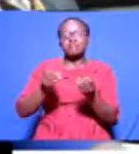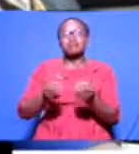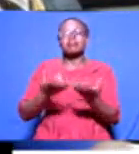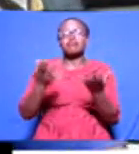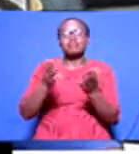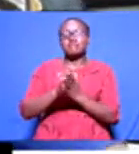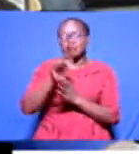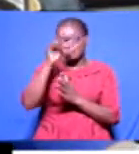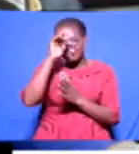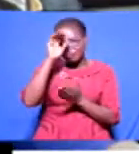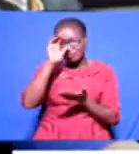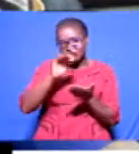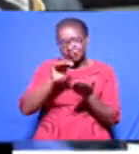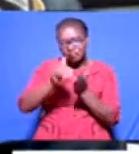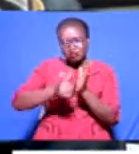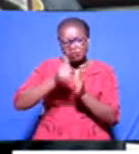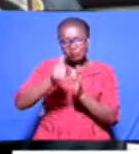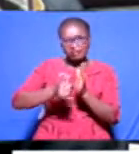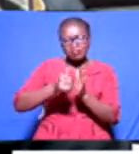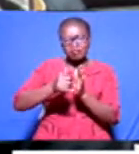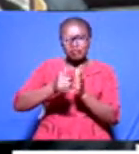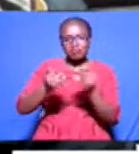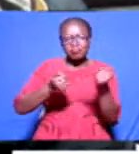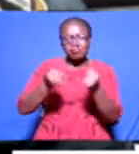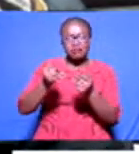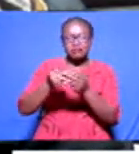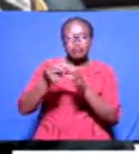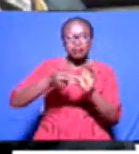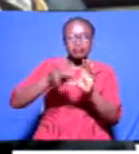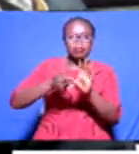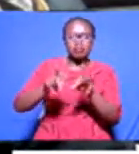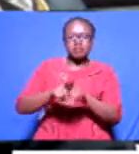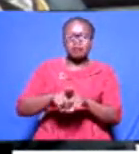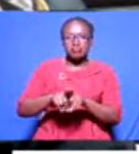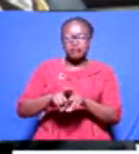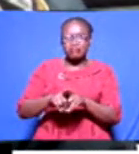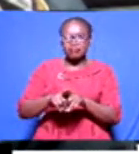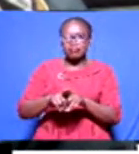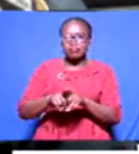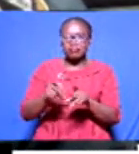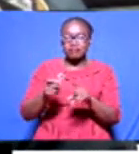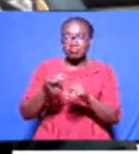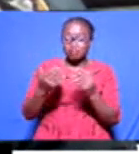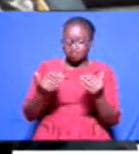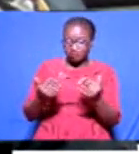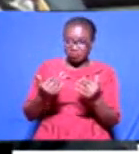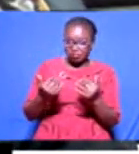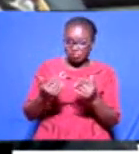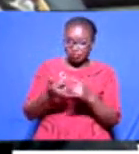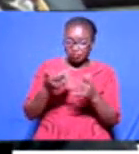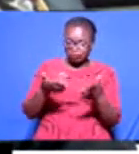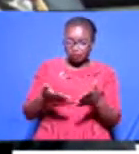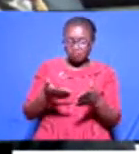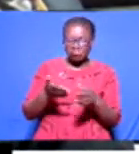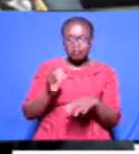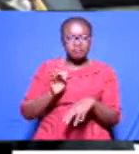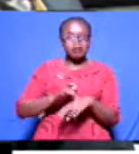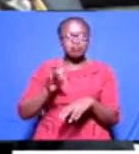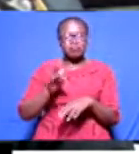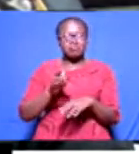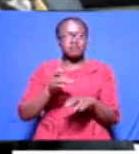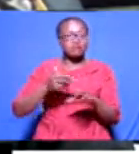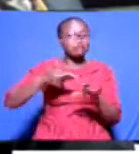tuanguzie miguu gari na mafuta kutoka hapa kwa embu tuwe tunakunywa mafuta ya